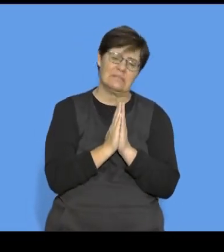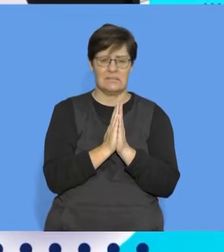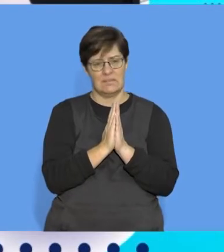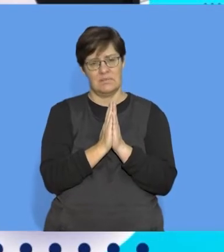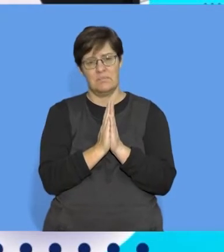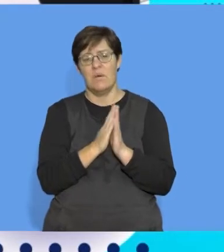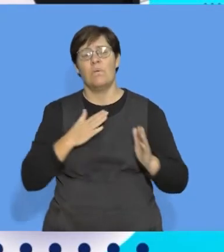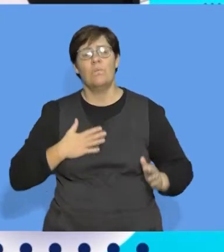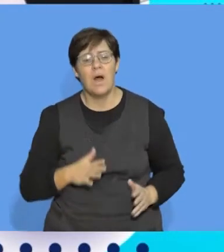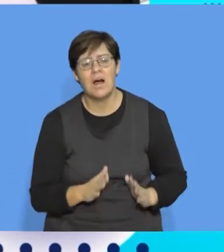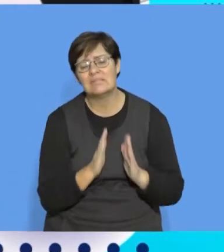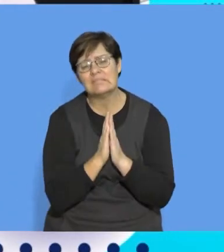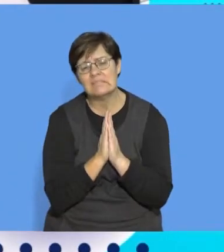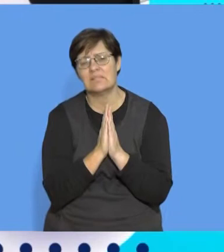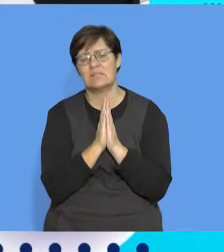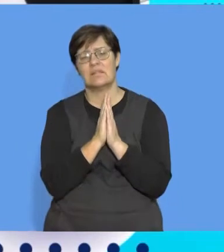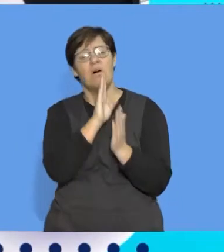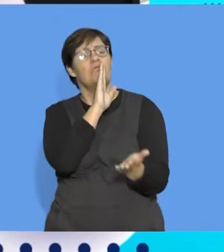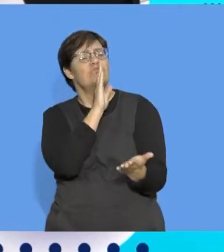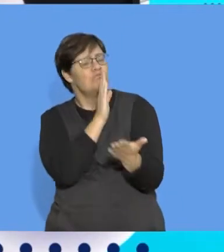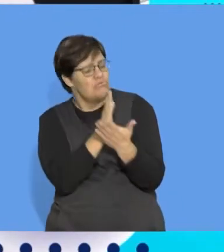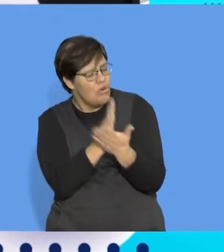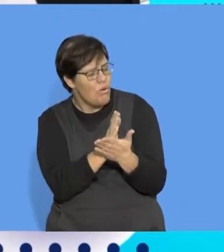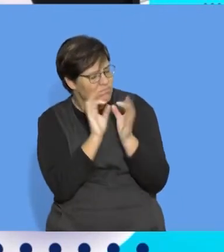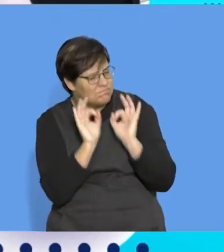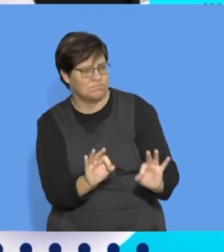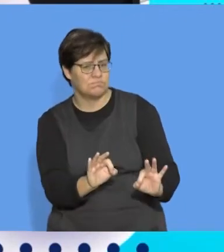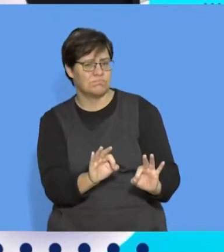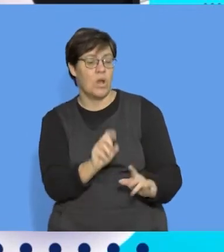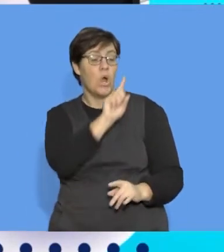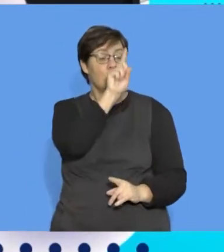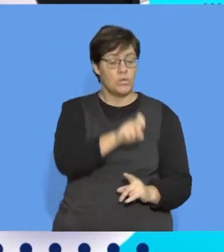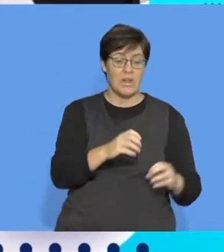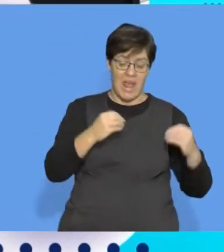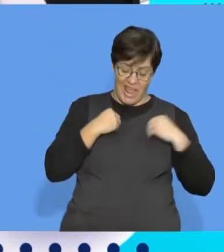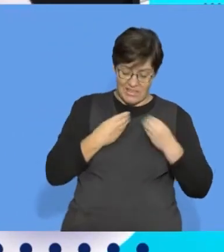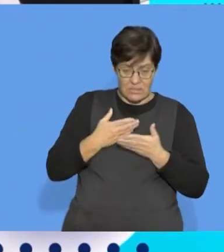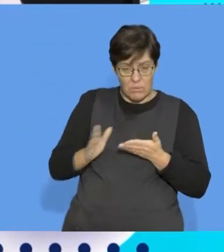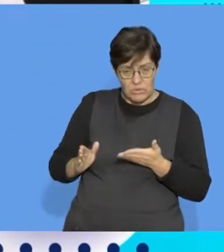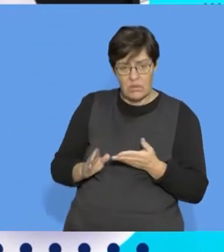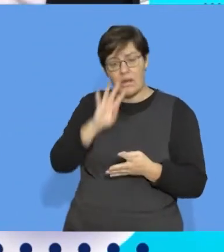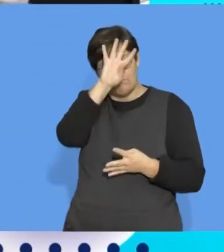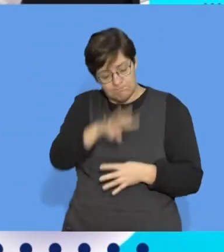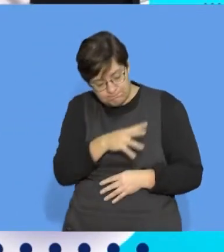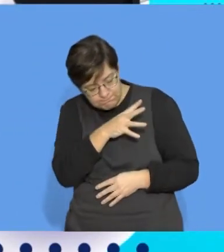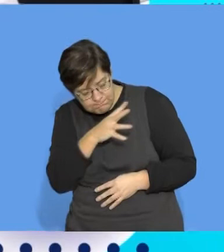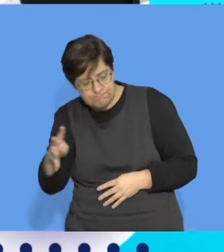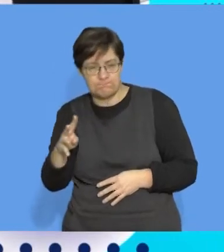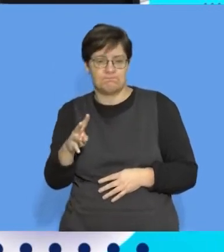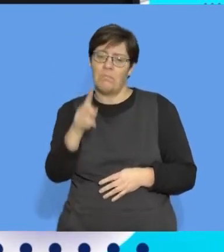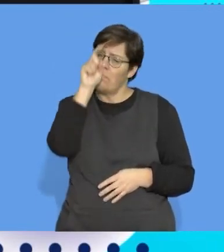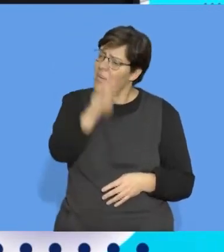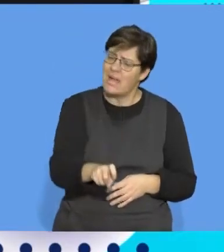now, because I want you to please make sure, whenever you're doing a question on asset disposal, to draw up